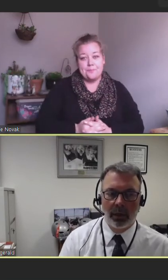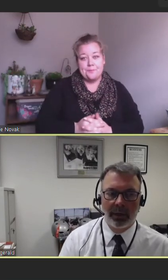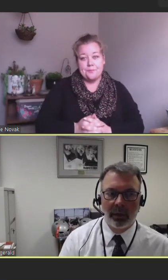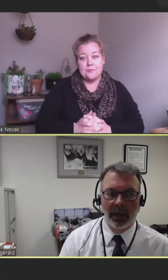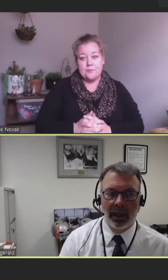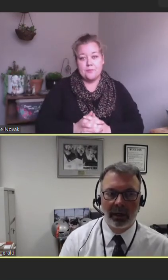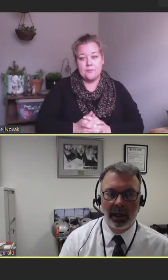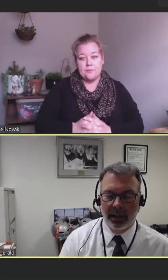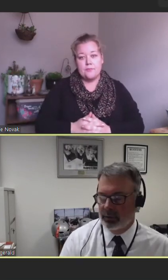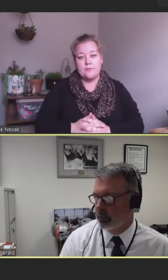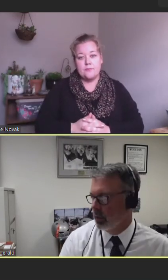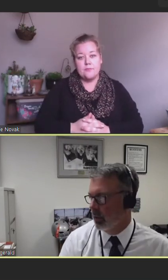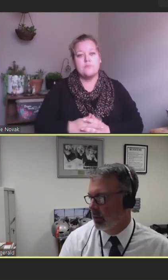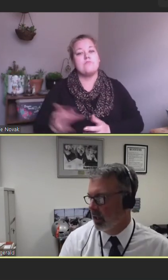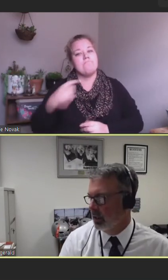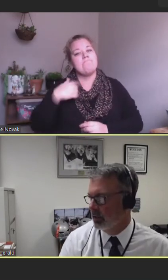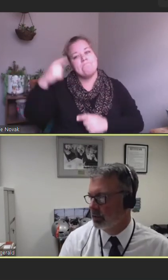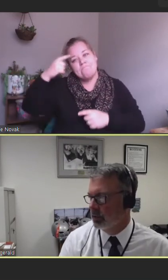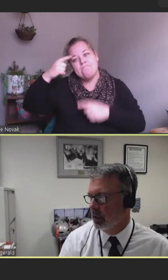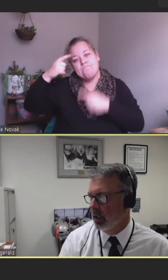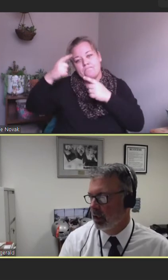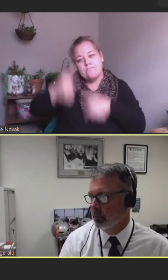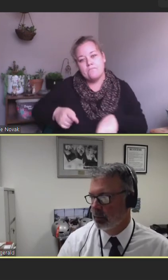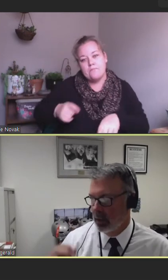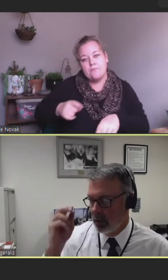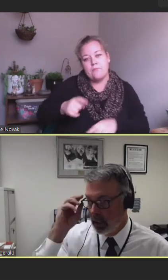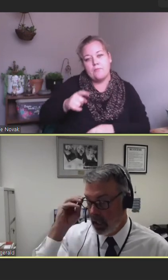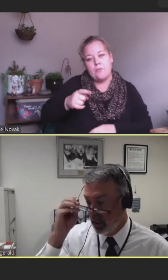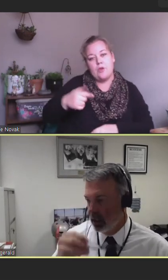Yeah, I agree with that, Rick. I guess what I would add is,